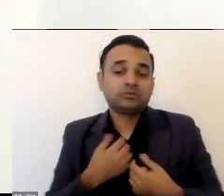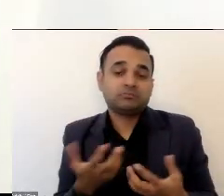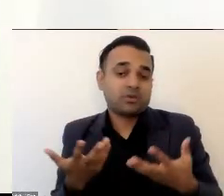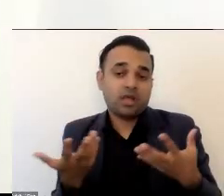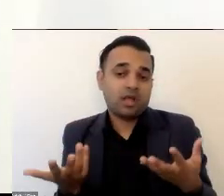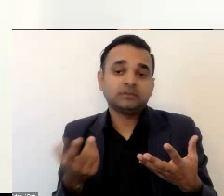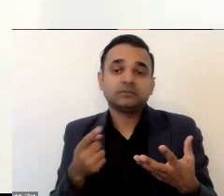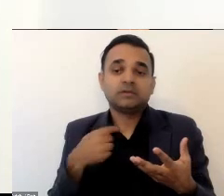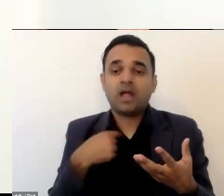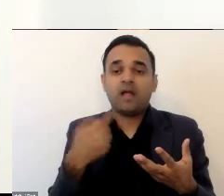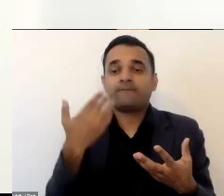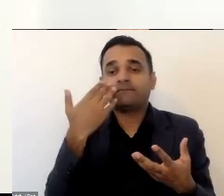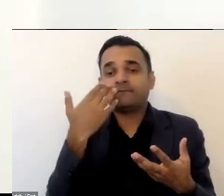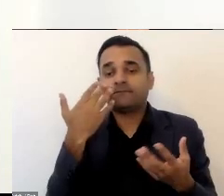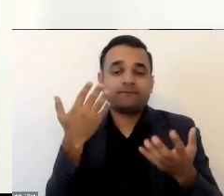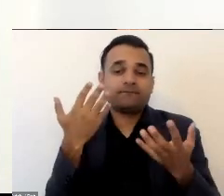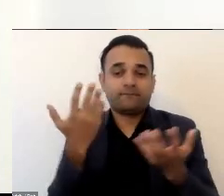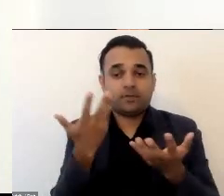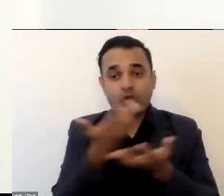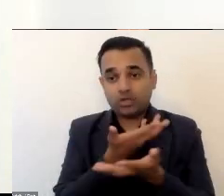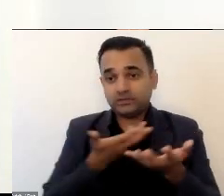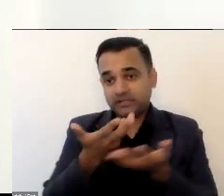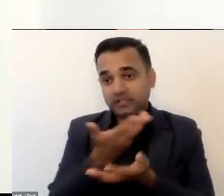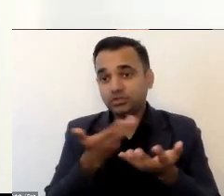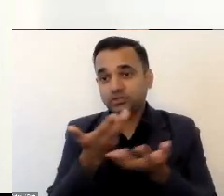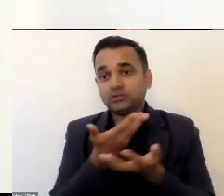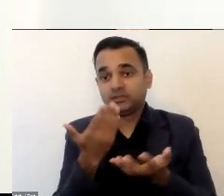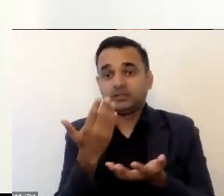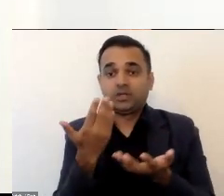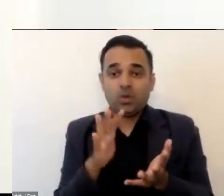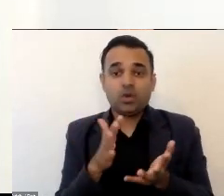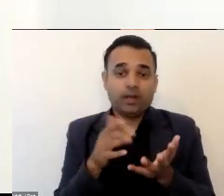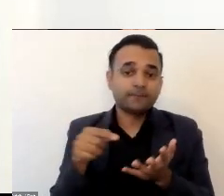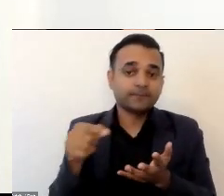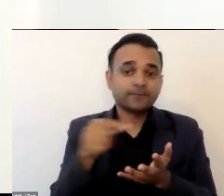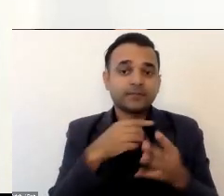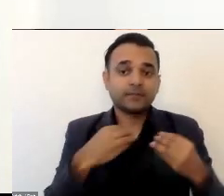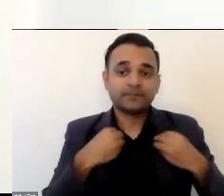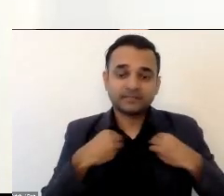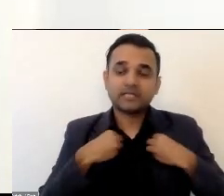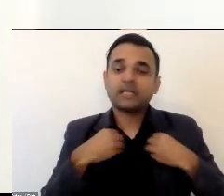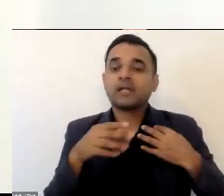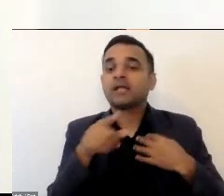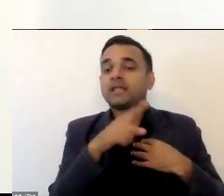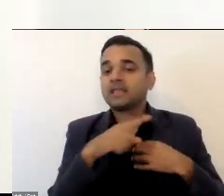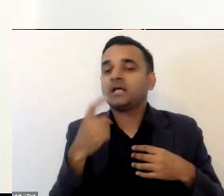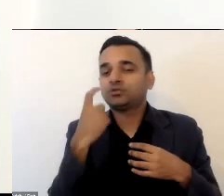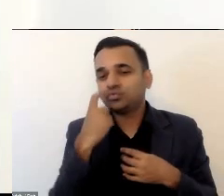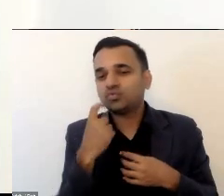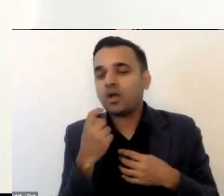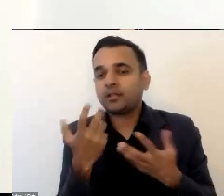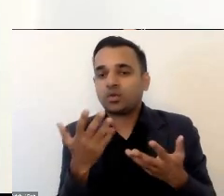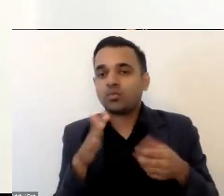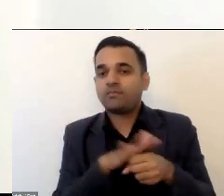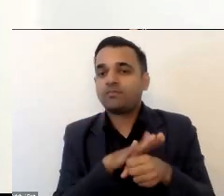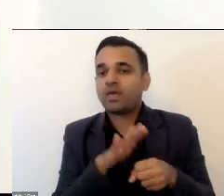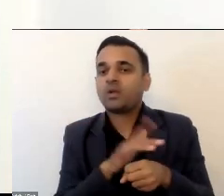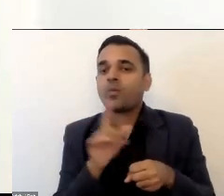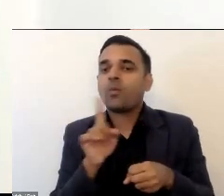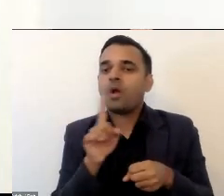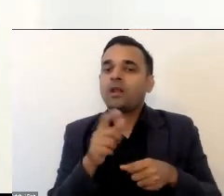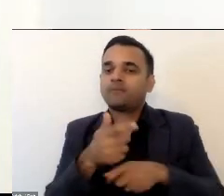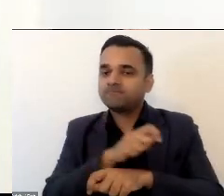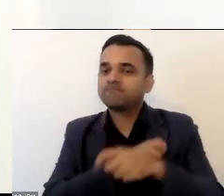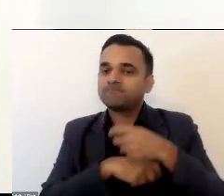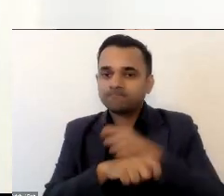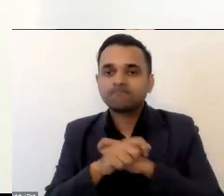making a concerted effort to have diverse teams of designers when it comes to new technologies are pointing